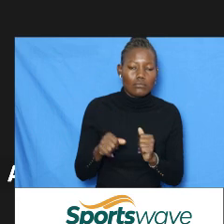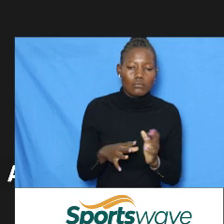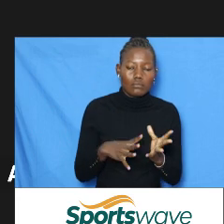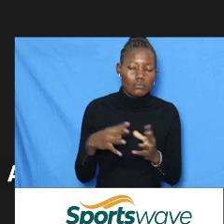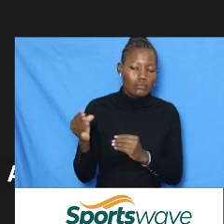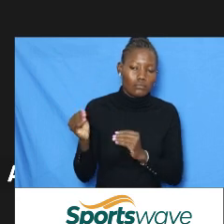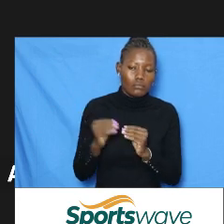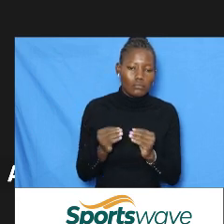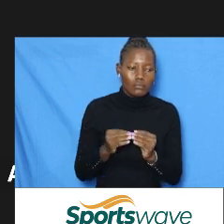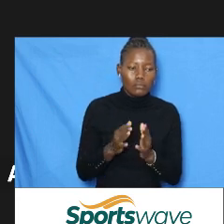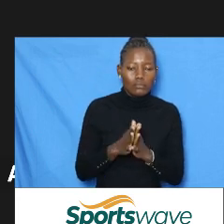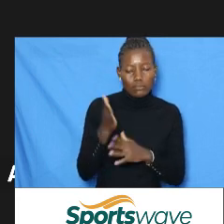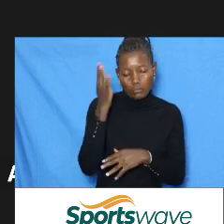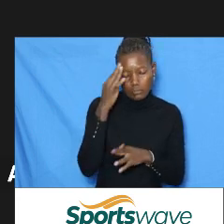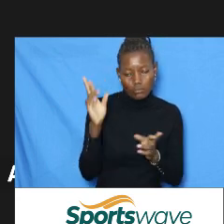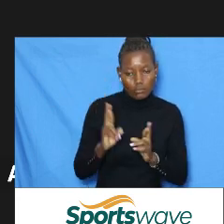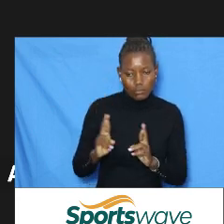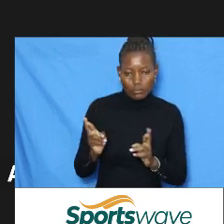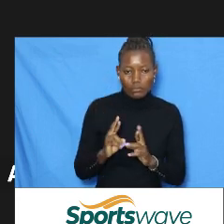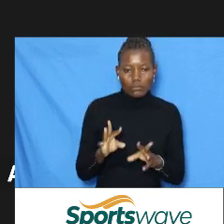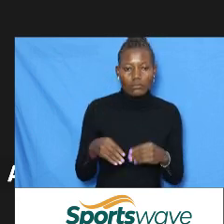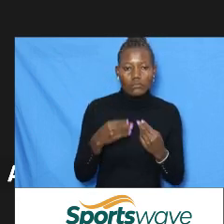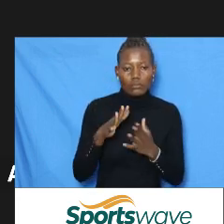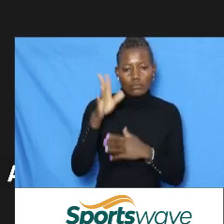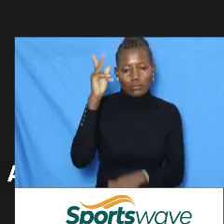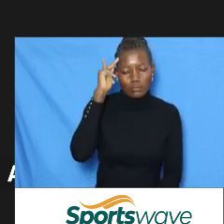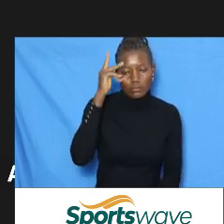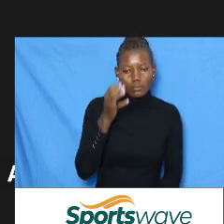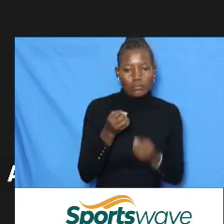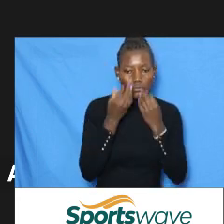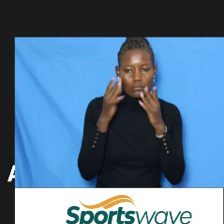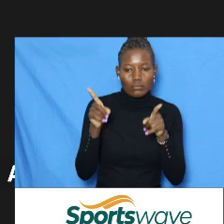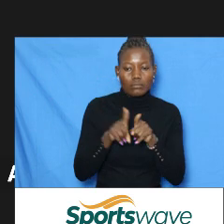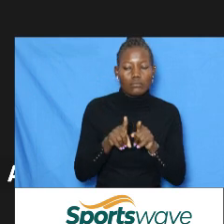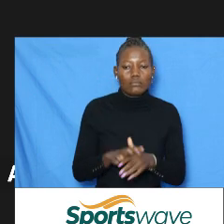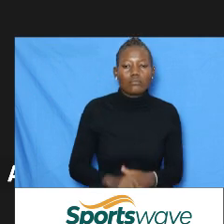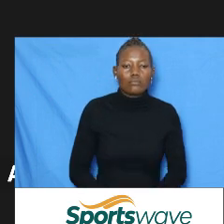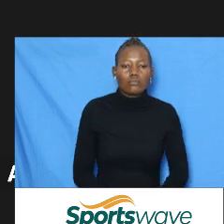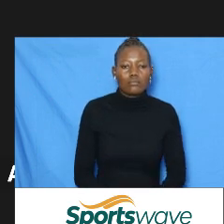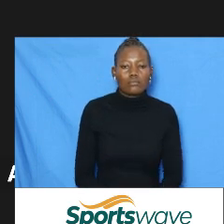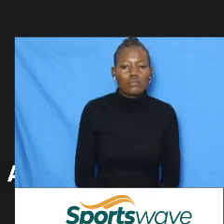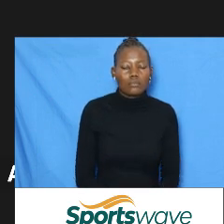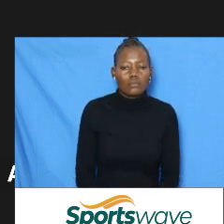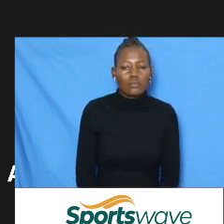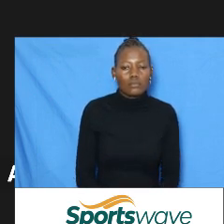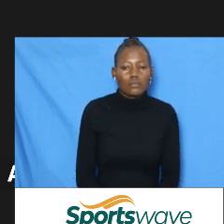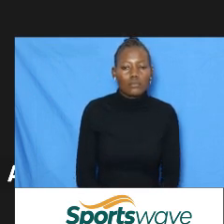be willing and ready to give you that information. Thank you.